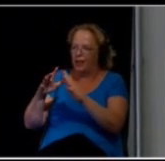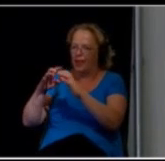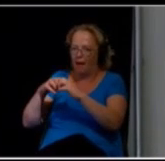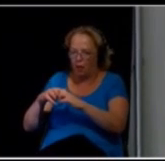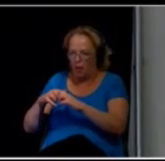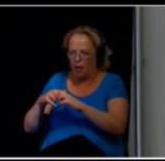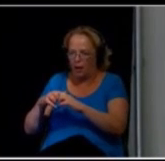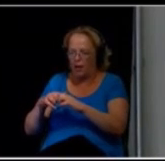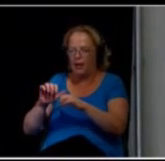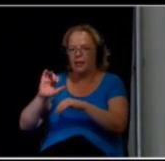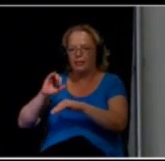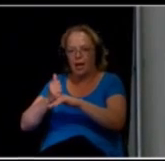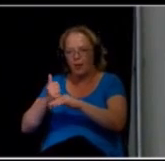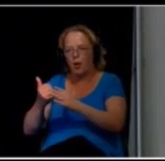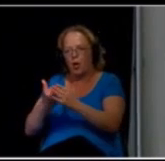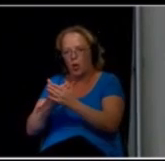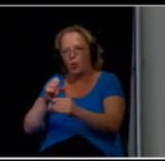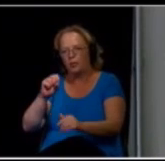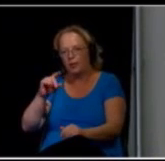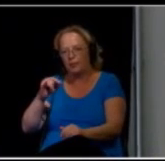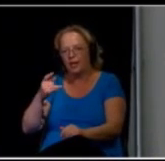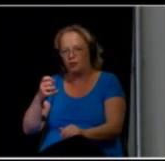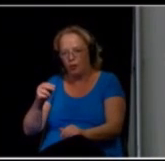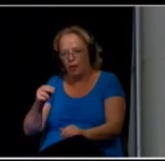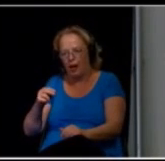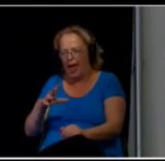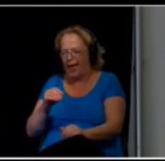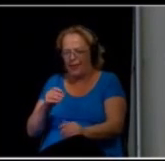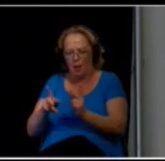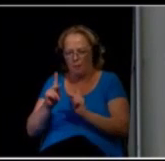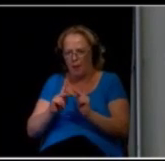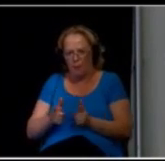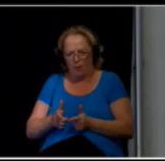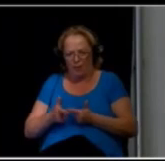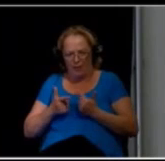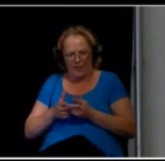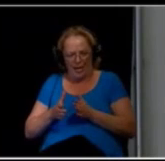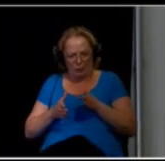substation, and then the neighbors do not like that.